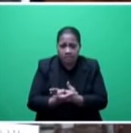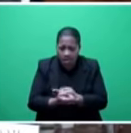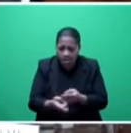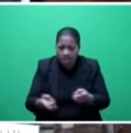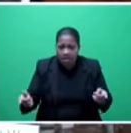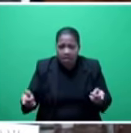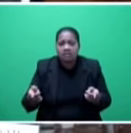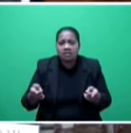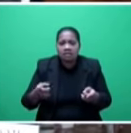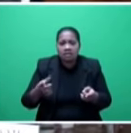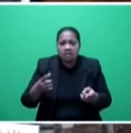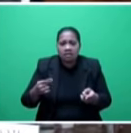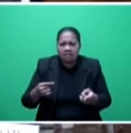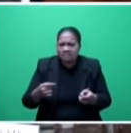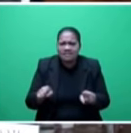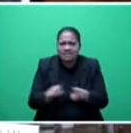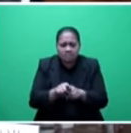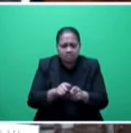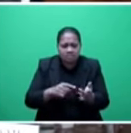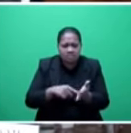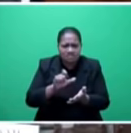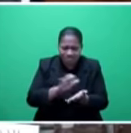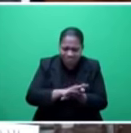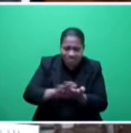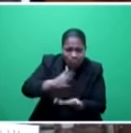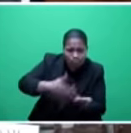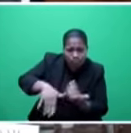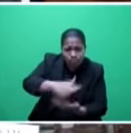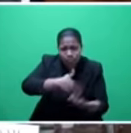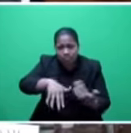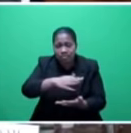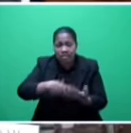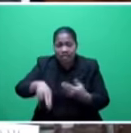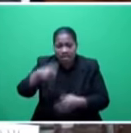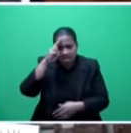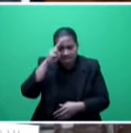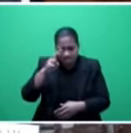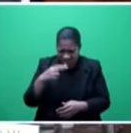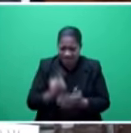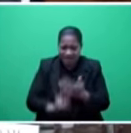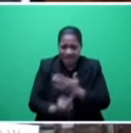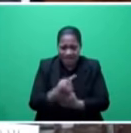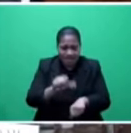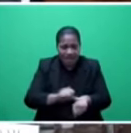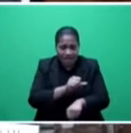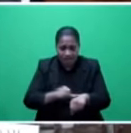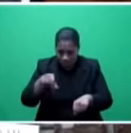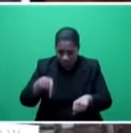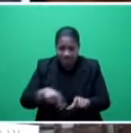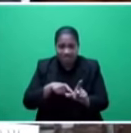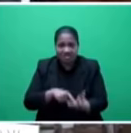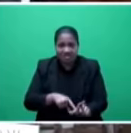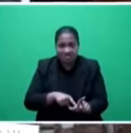caused by Tropical Cyclone Harold that the nation suffered in April of this year. What